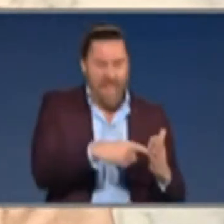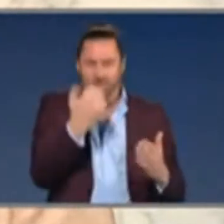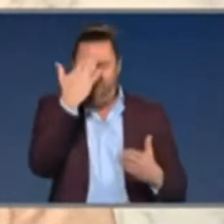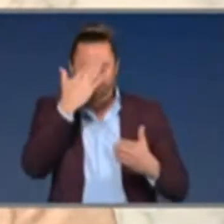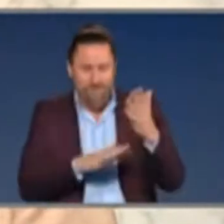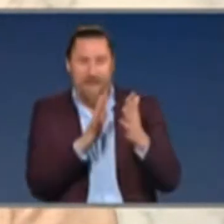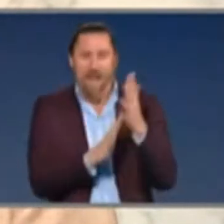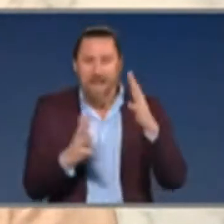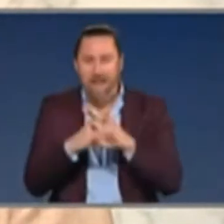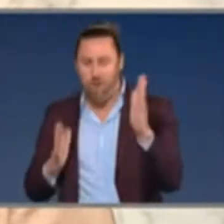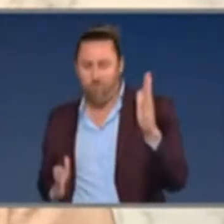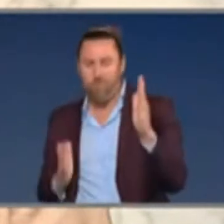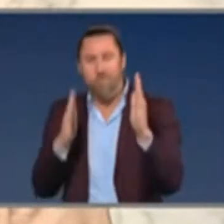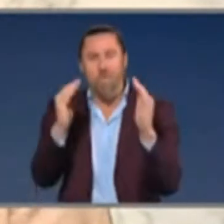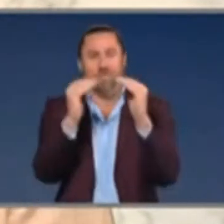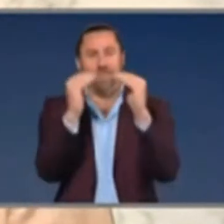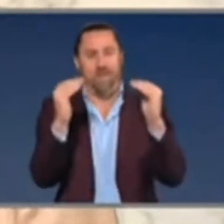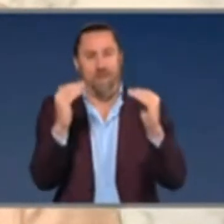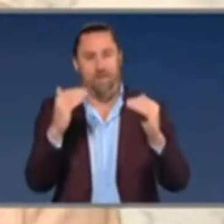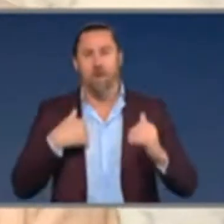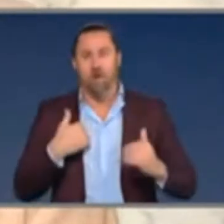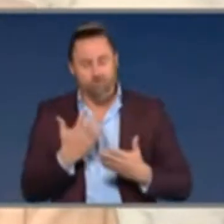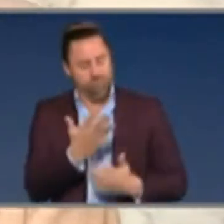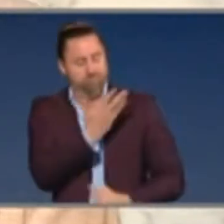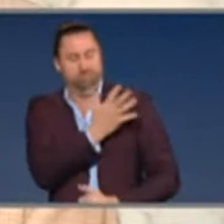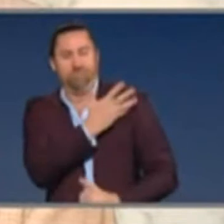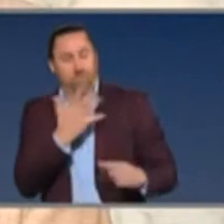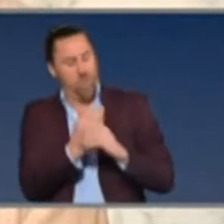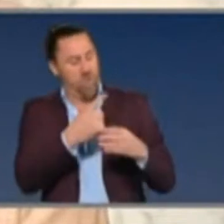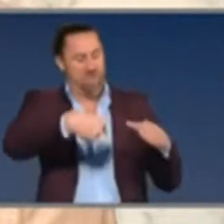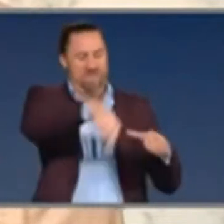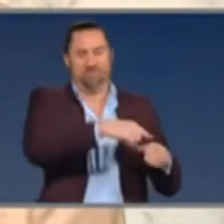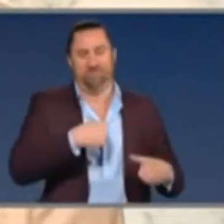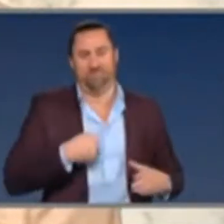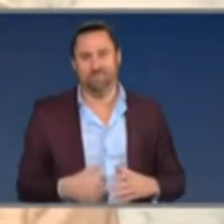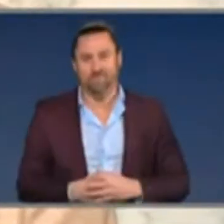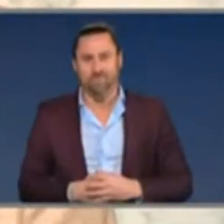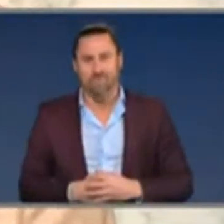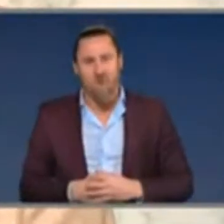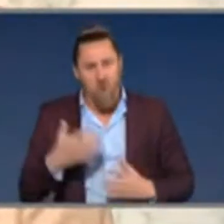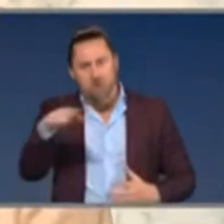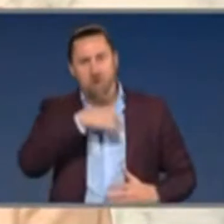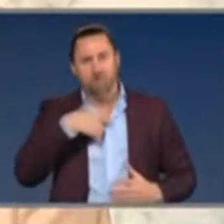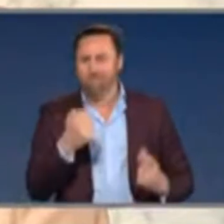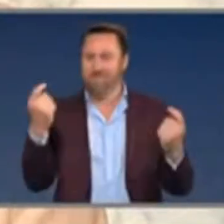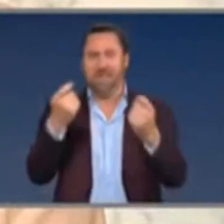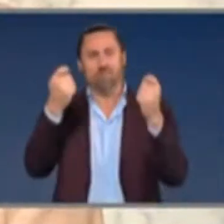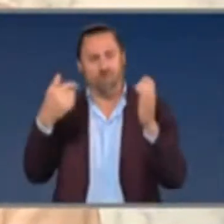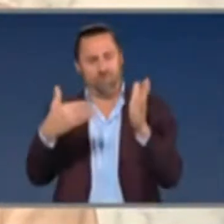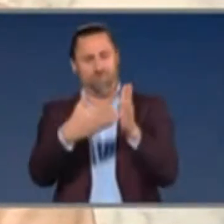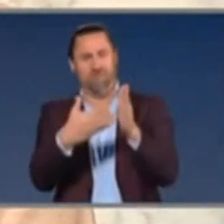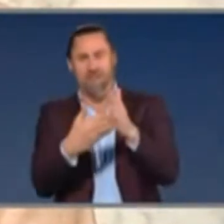real privilege to work with my colleagues in the PECs. It is important that we celebrate today's